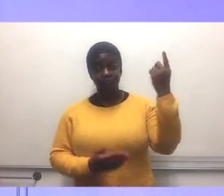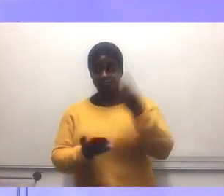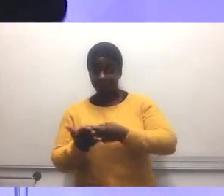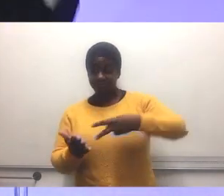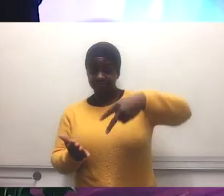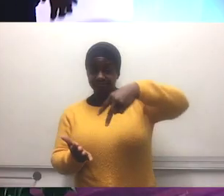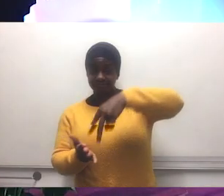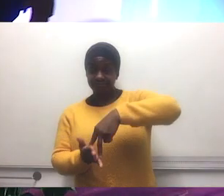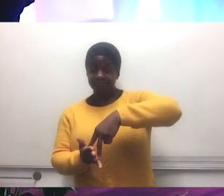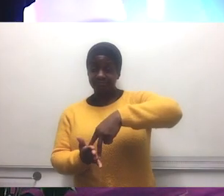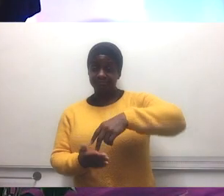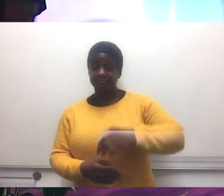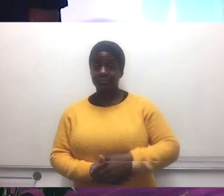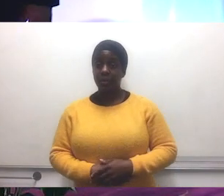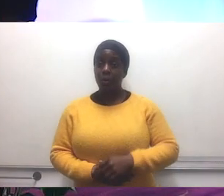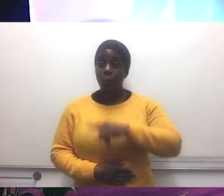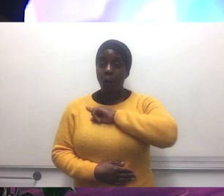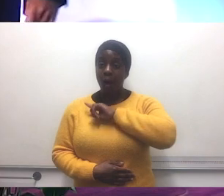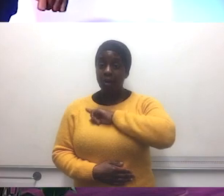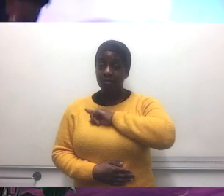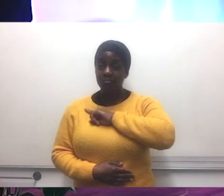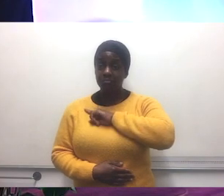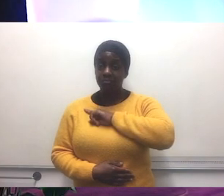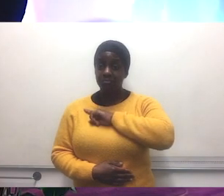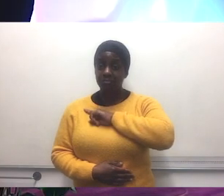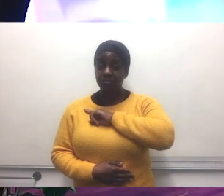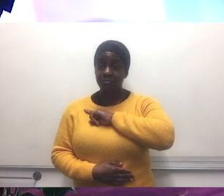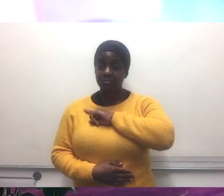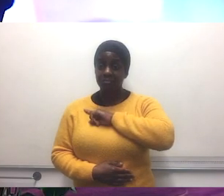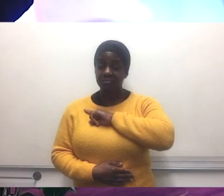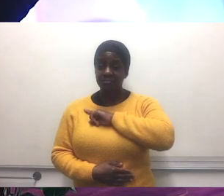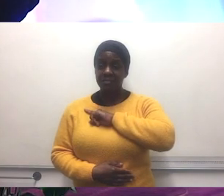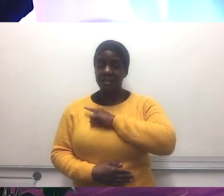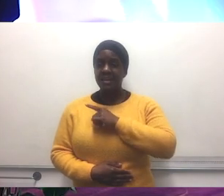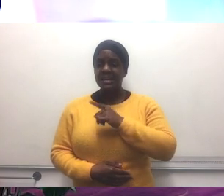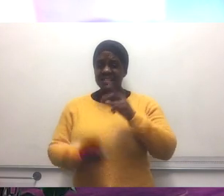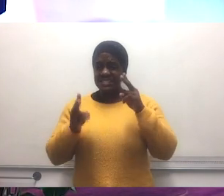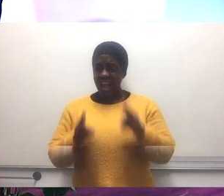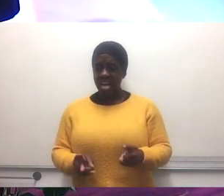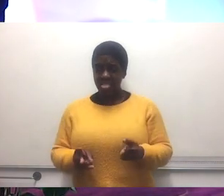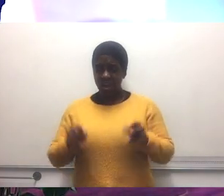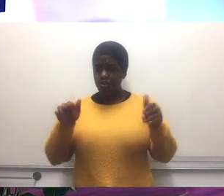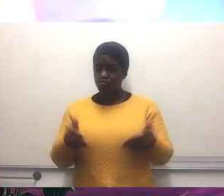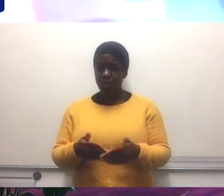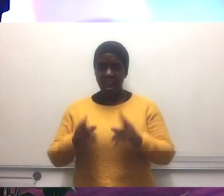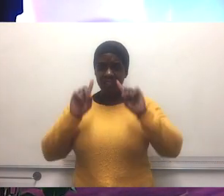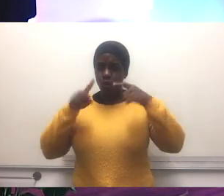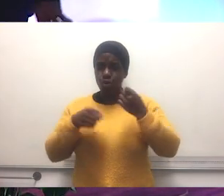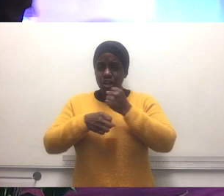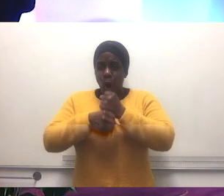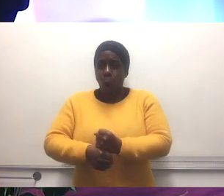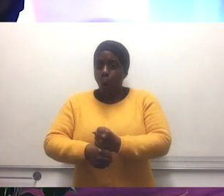raised him up, because the debt The grave could not hold